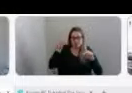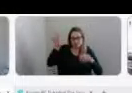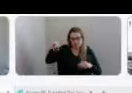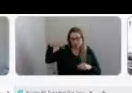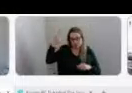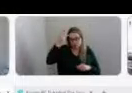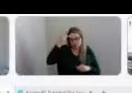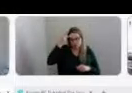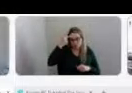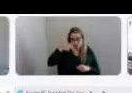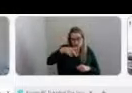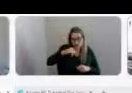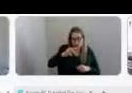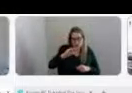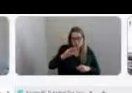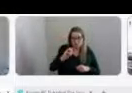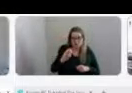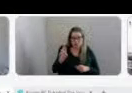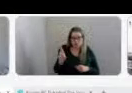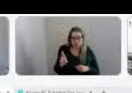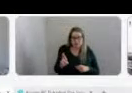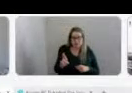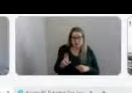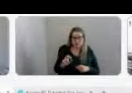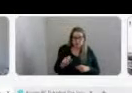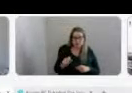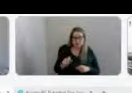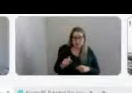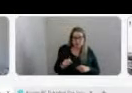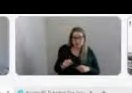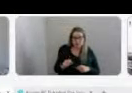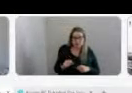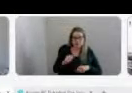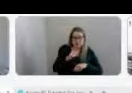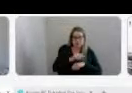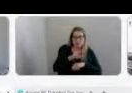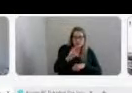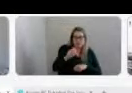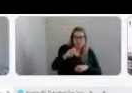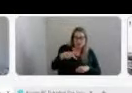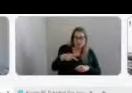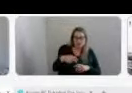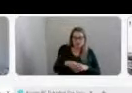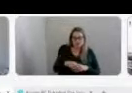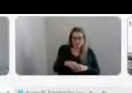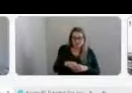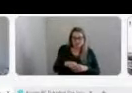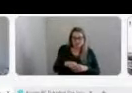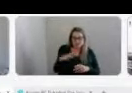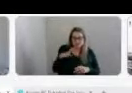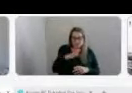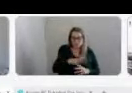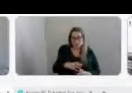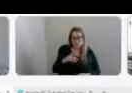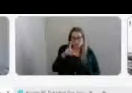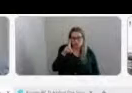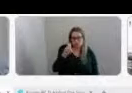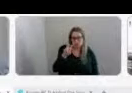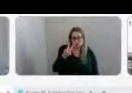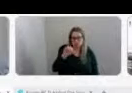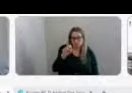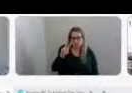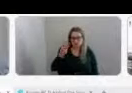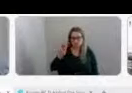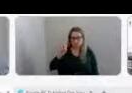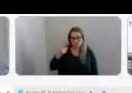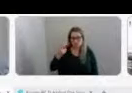party he sent the ld 17 map through an intermediary to commissioner david male and now